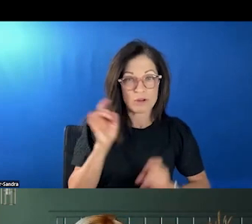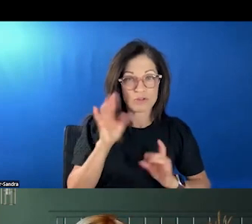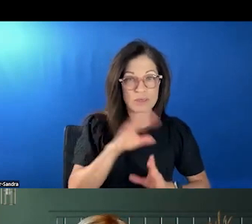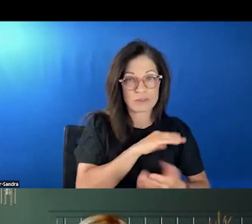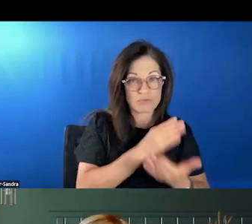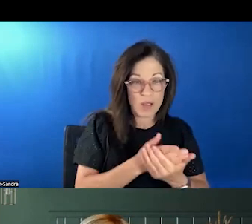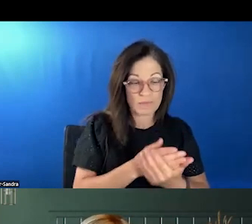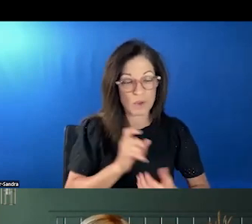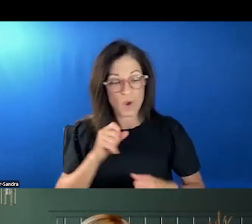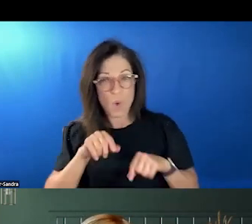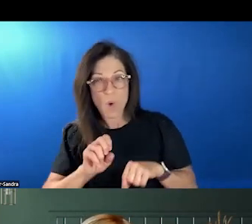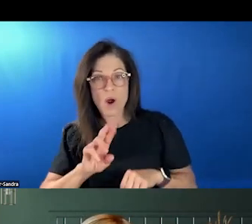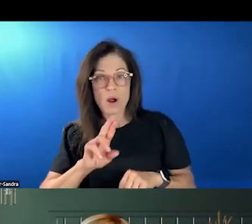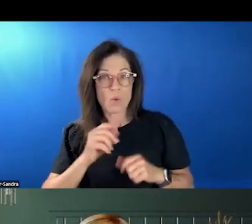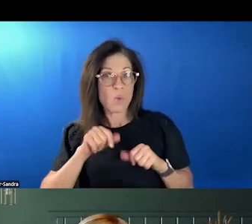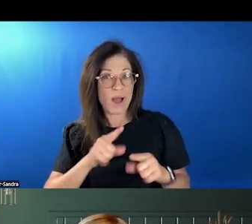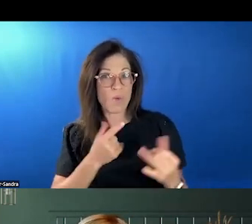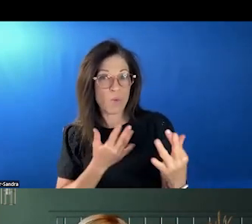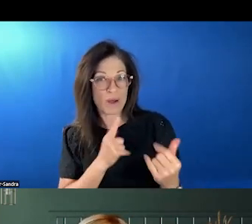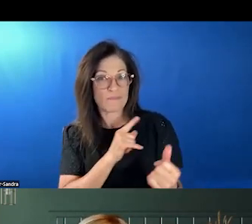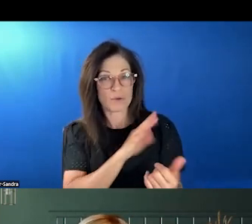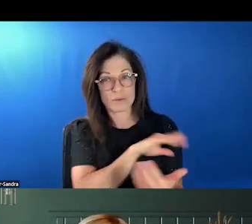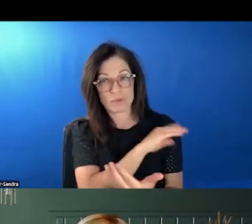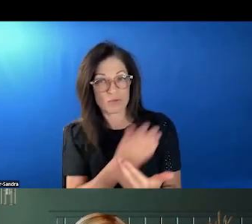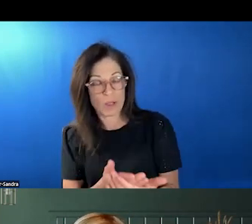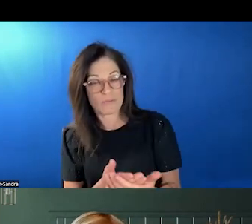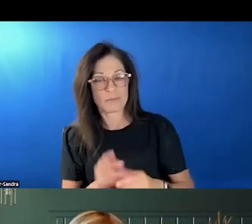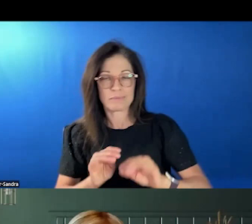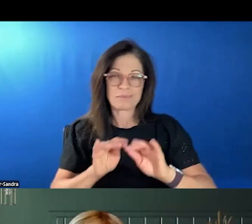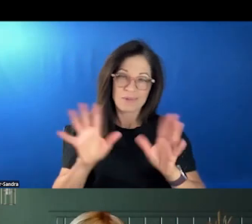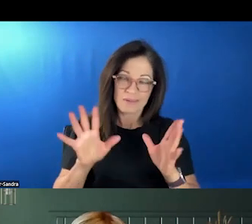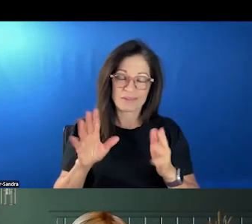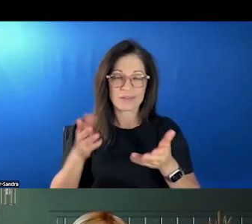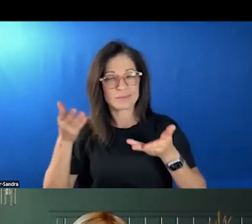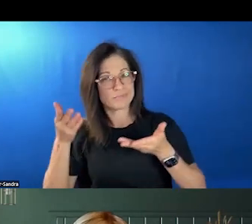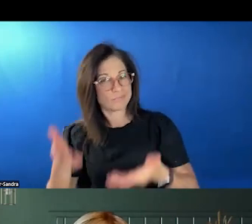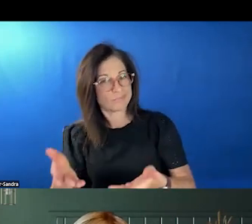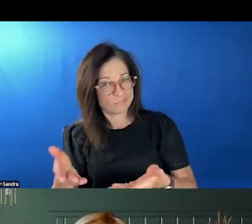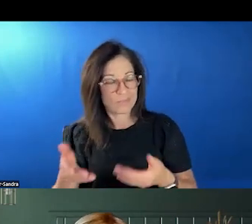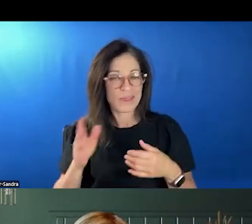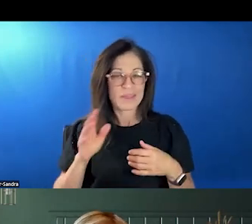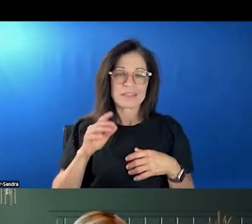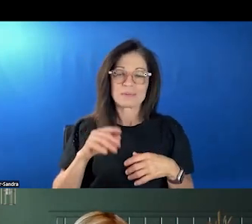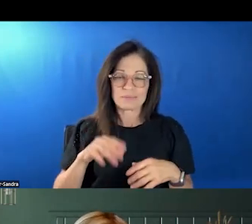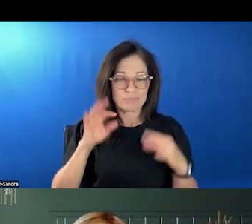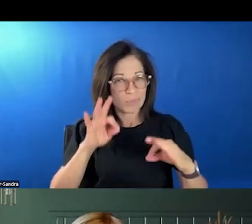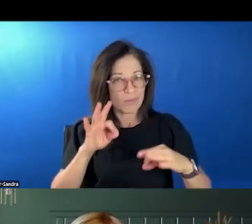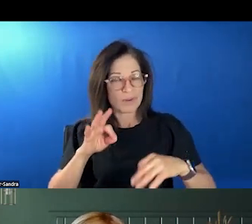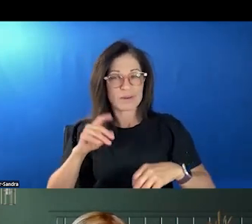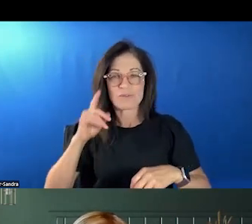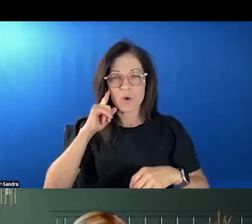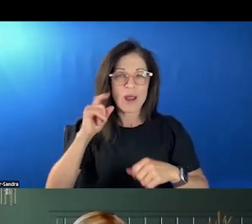mobile crisis, then obviously that lends itself to everybody needing to be knowledgeable